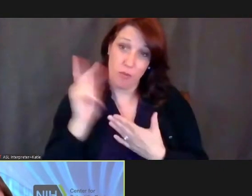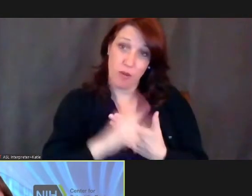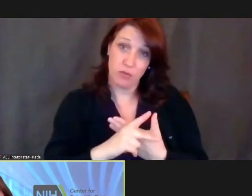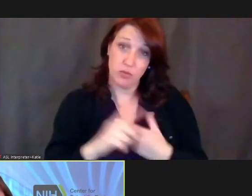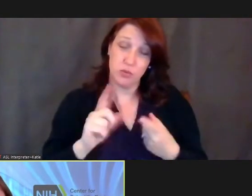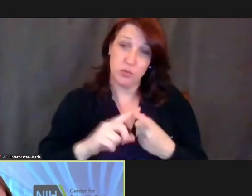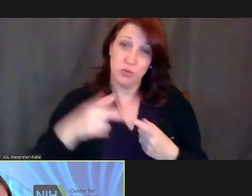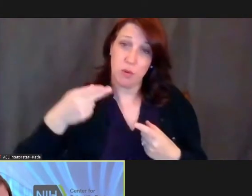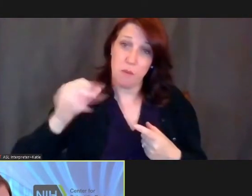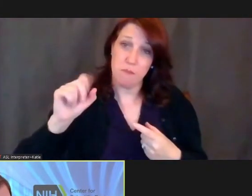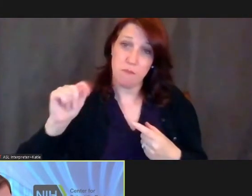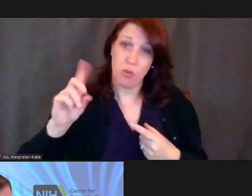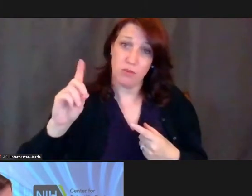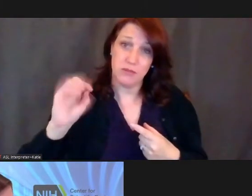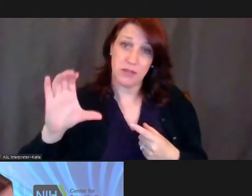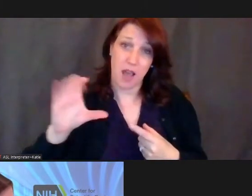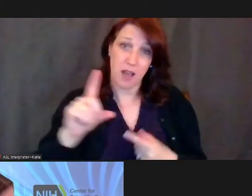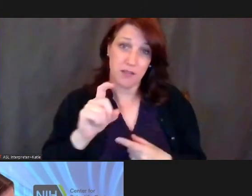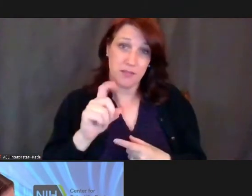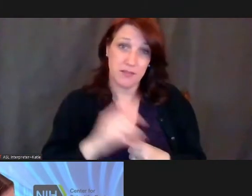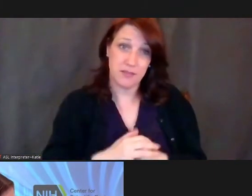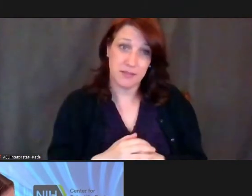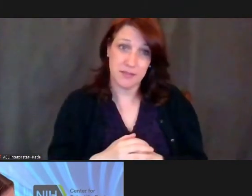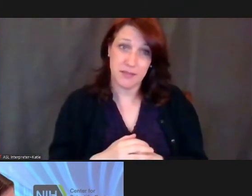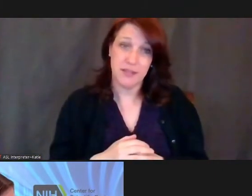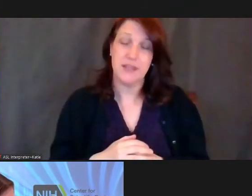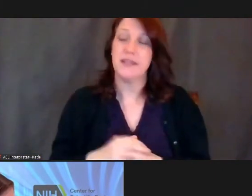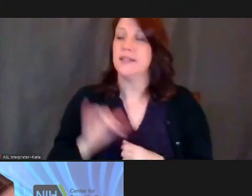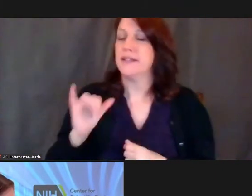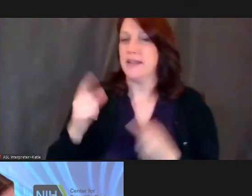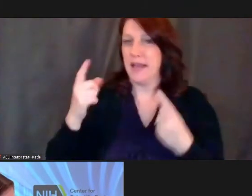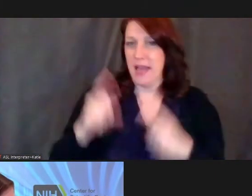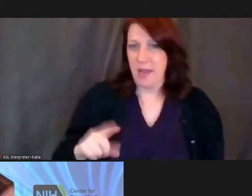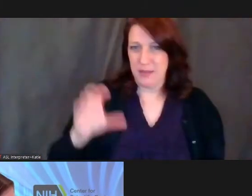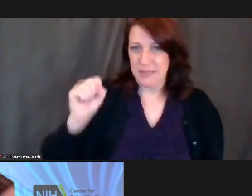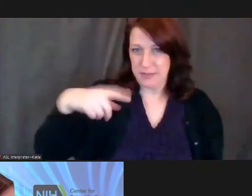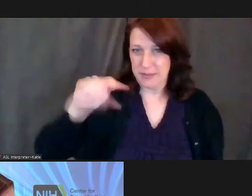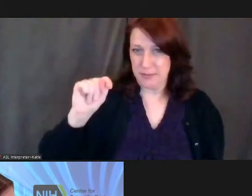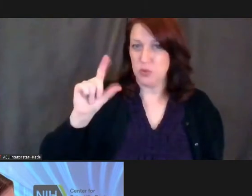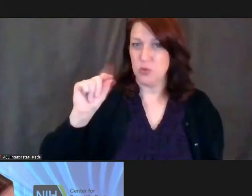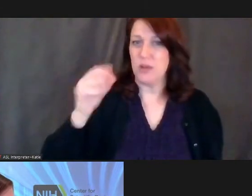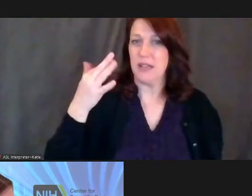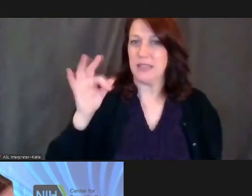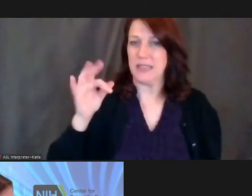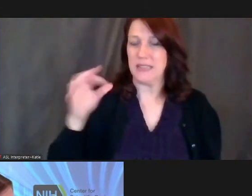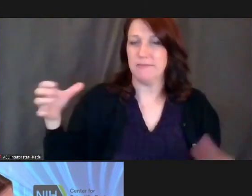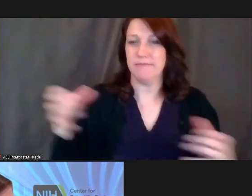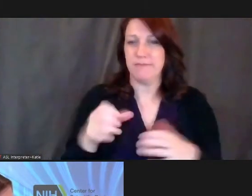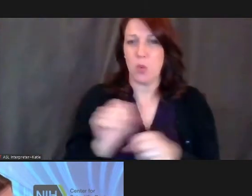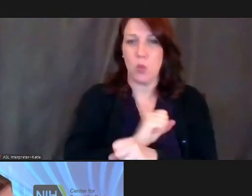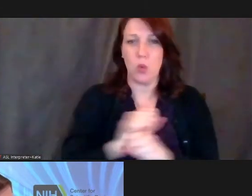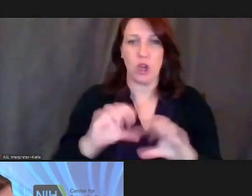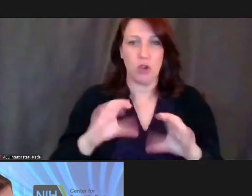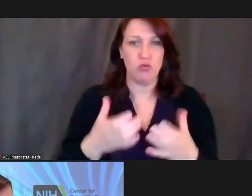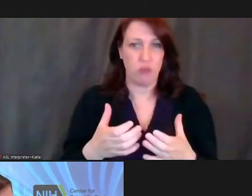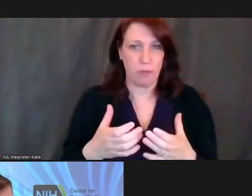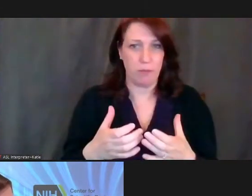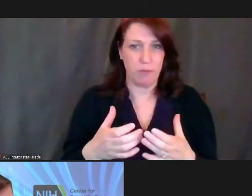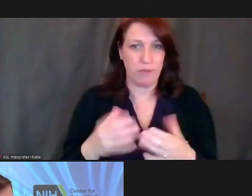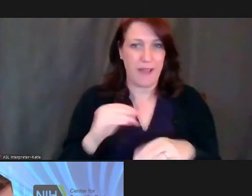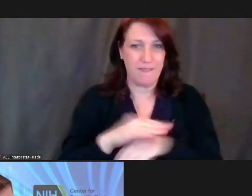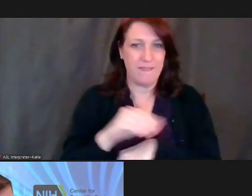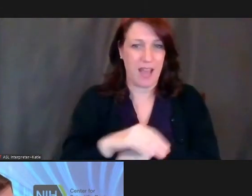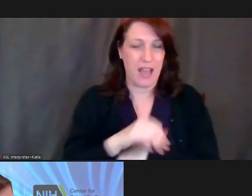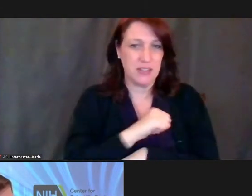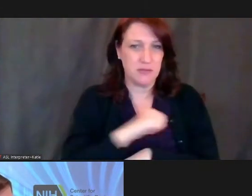postdocs? So in September 2019, we did convene a working group of the CSR Advisory Council. So